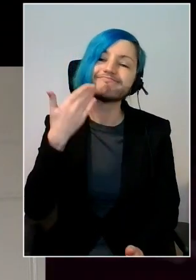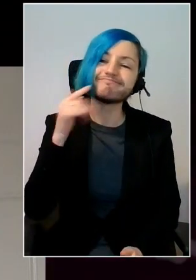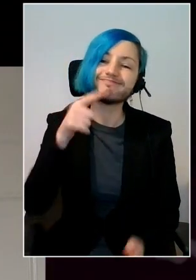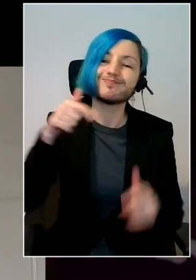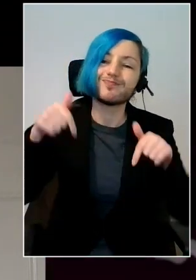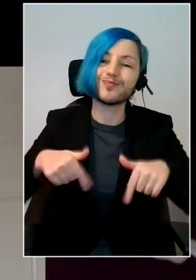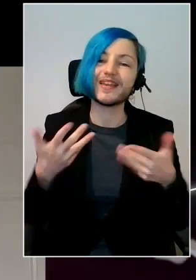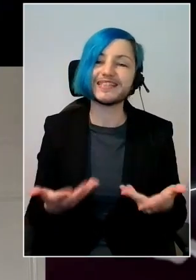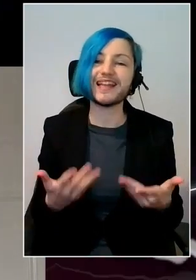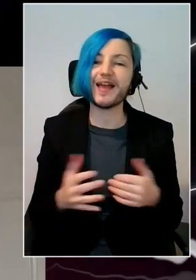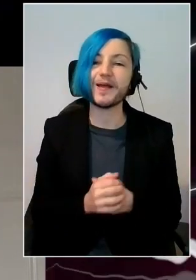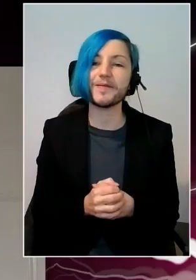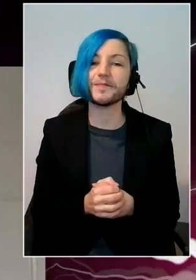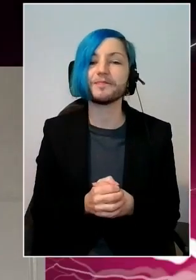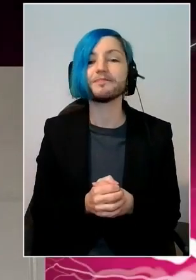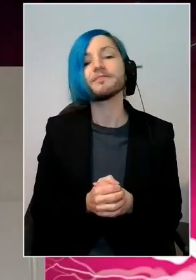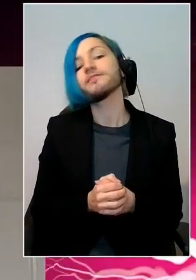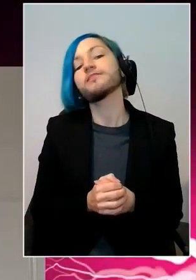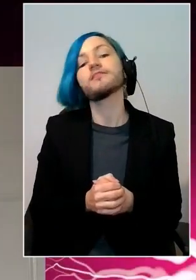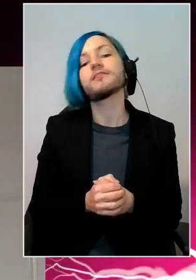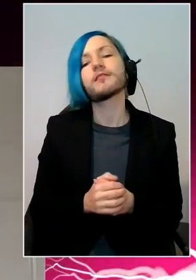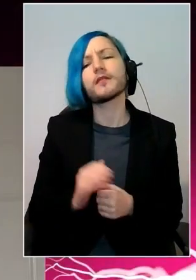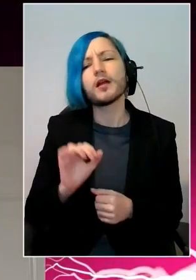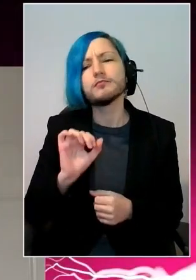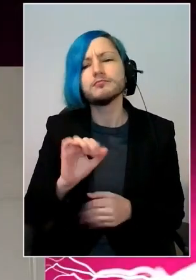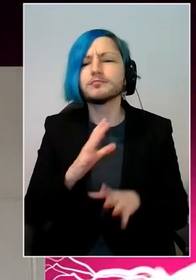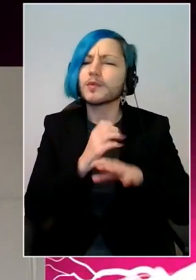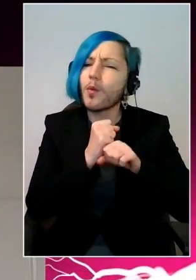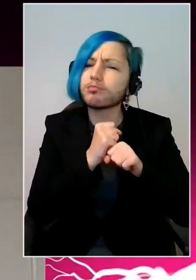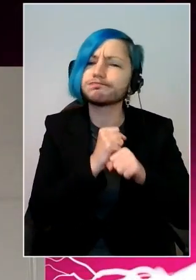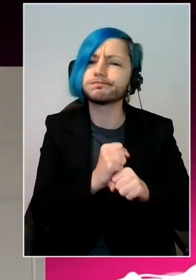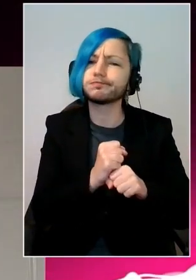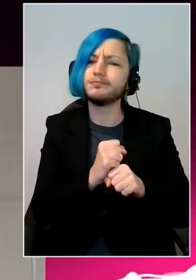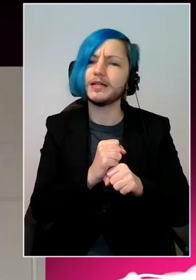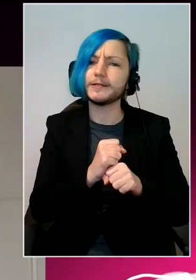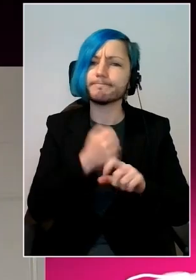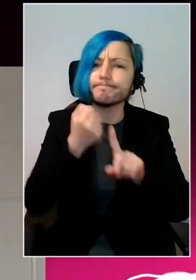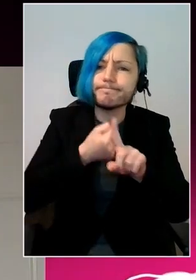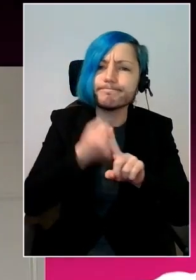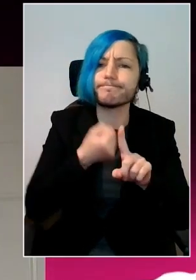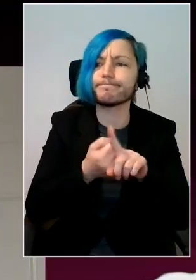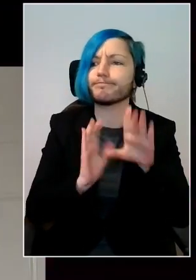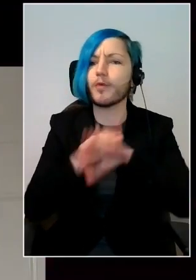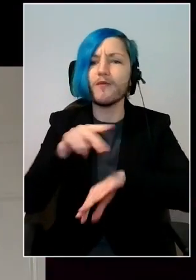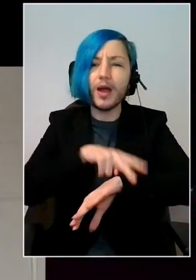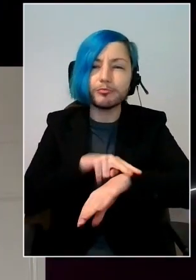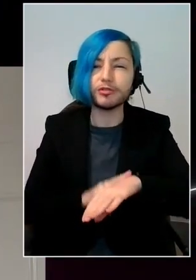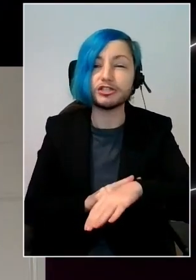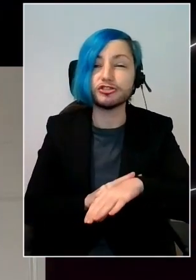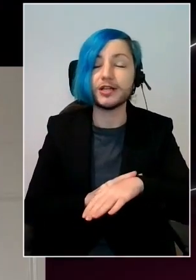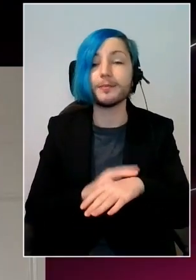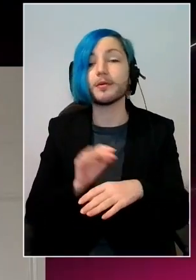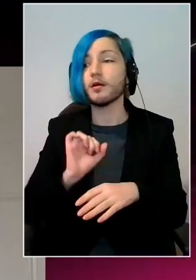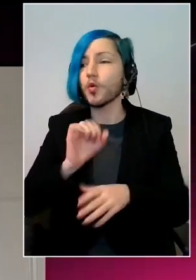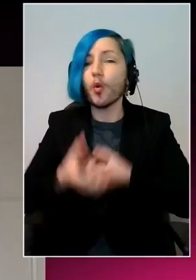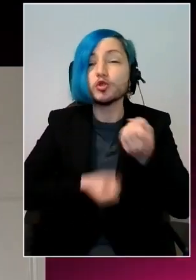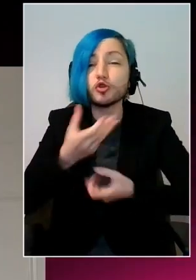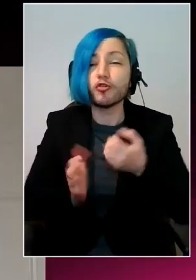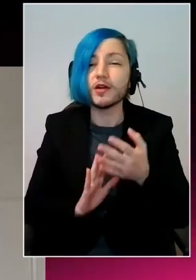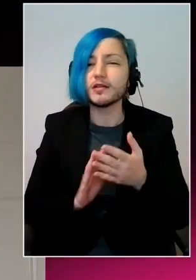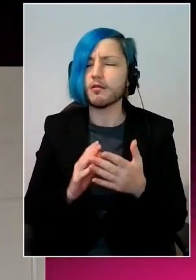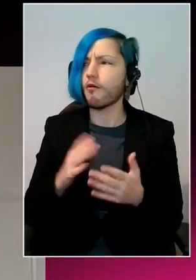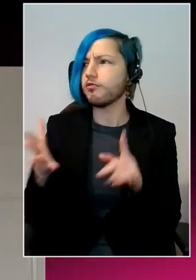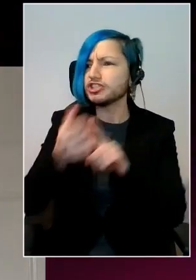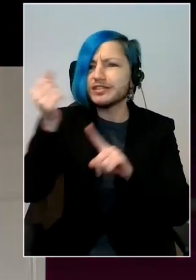It's your commitment, your endorsement of apprenticeships, and your compelling stories of excellence that bring us all together. And